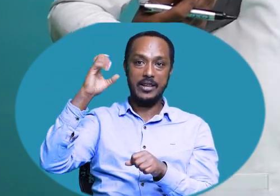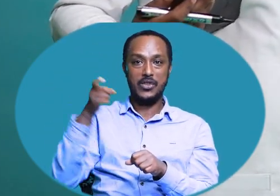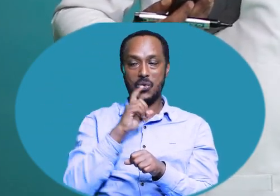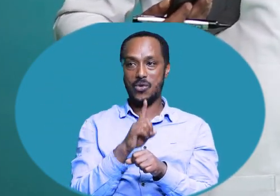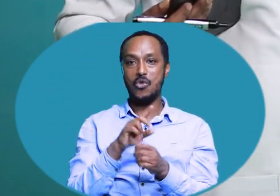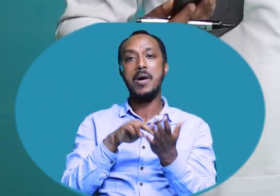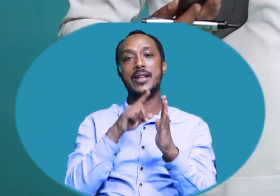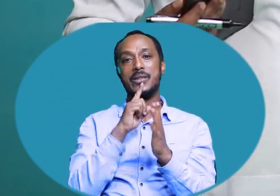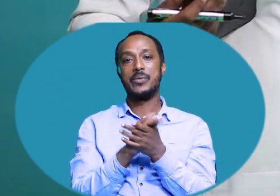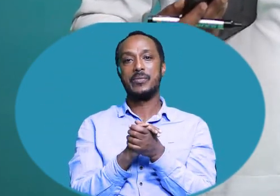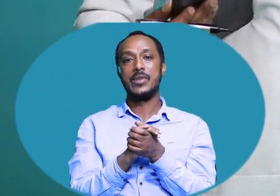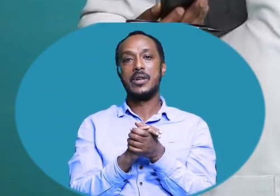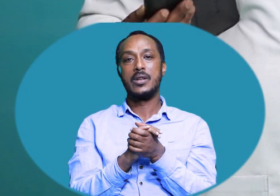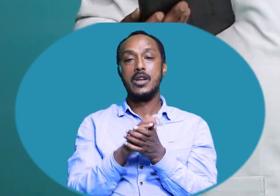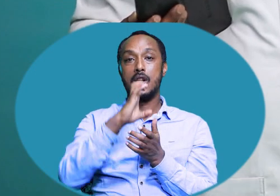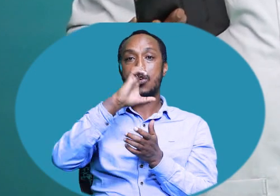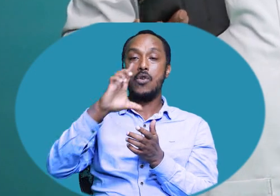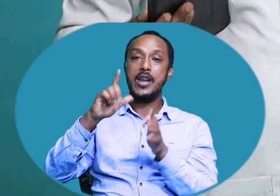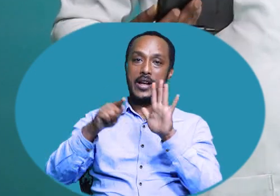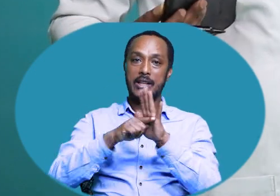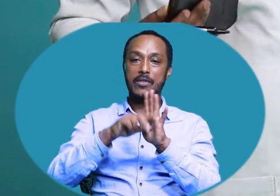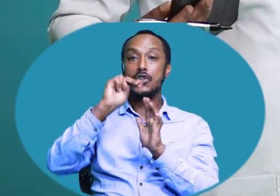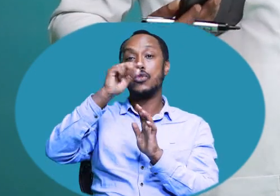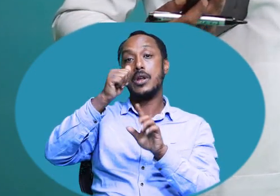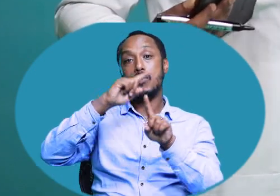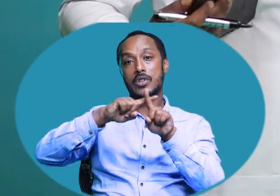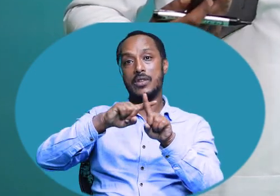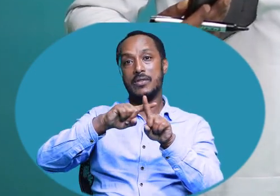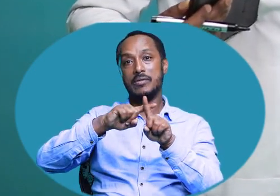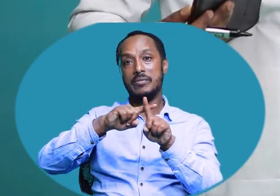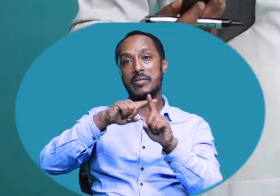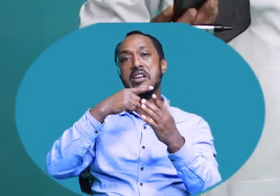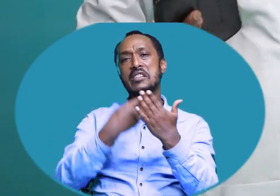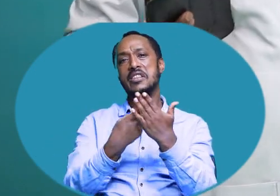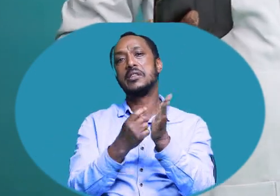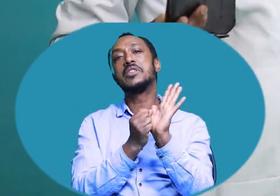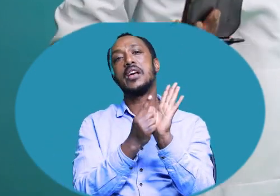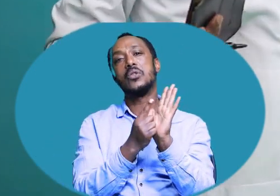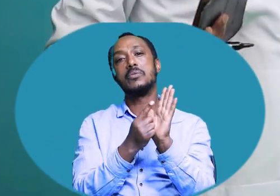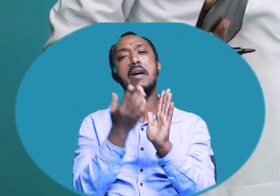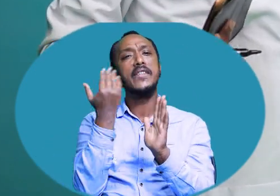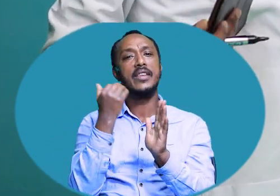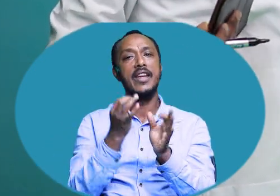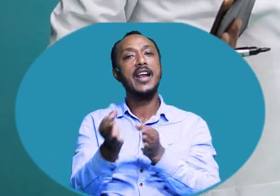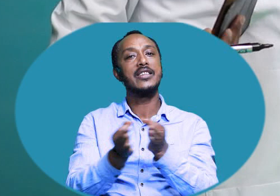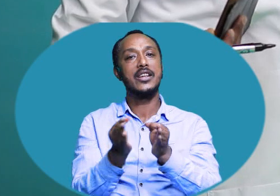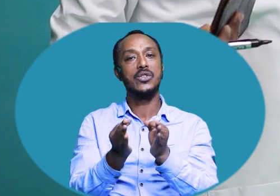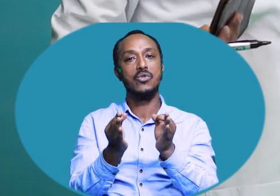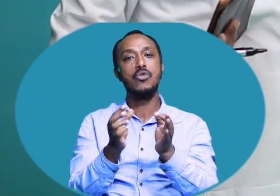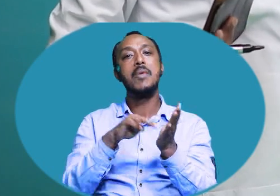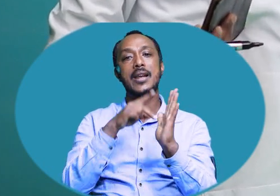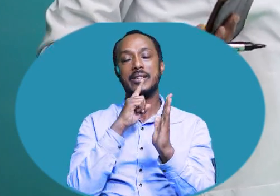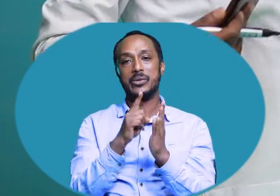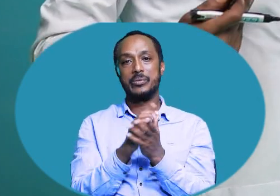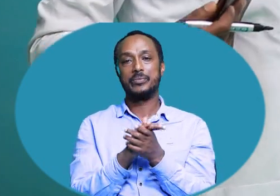contains positive charge. Chlorine contains negative charge. Sodium fluoride. Sodium is positive charge. Chloride is negative charge. Therefore, the fundamental